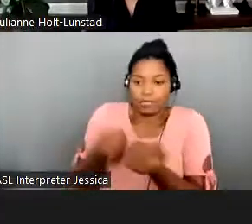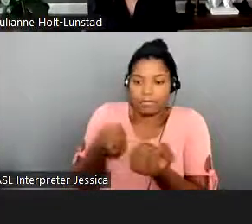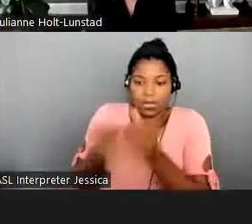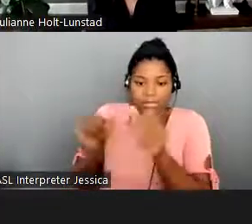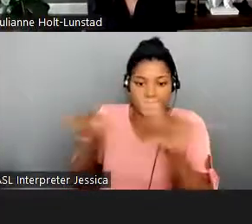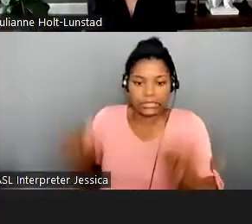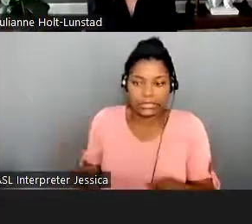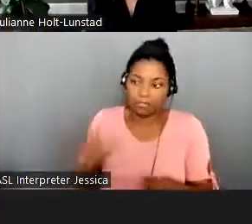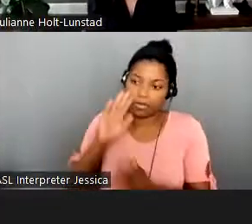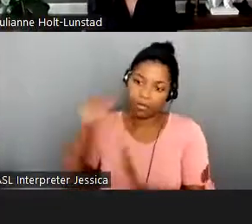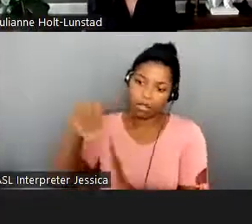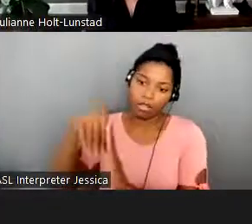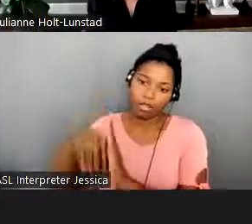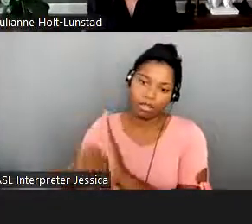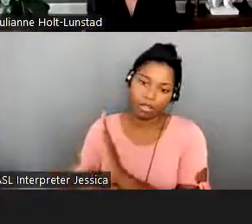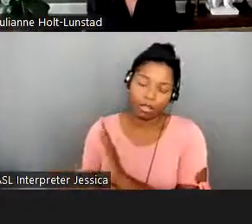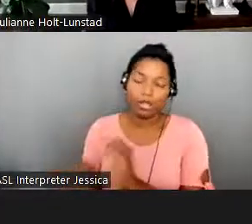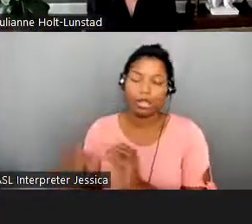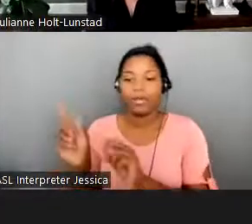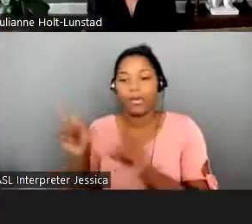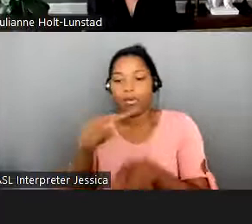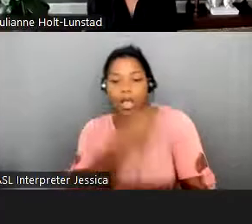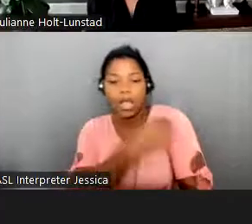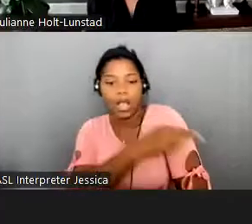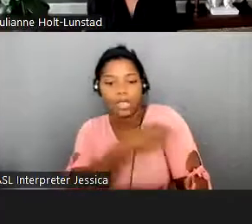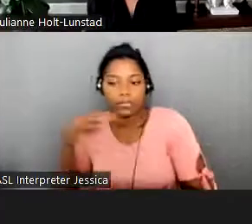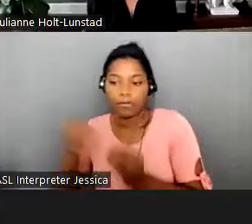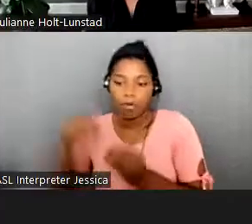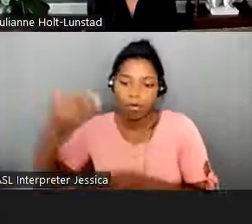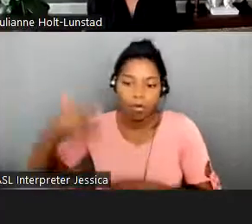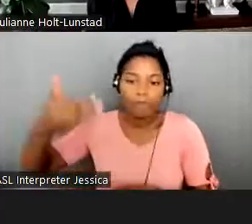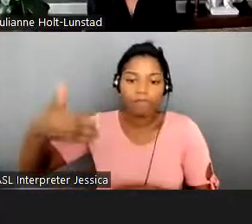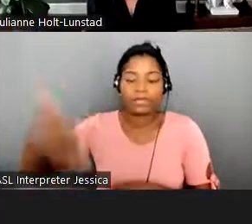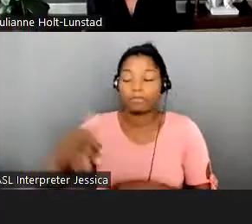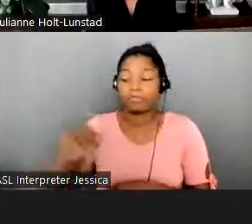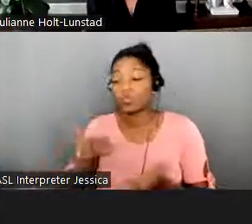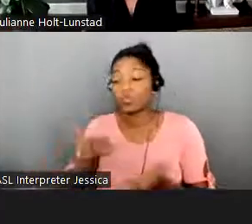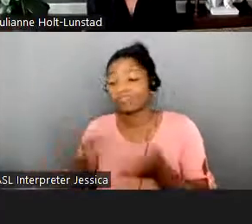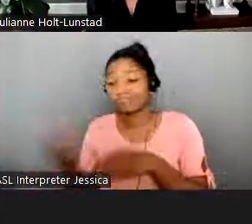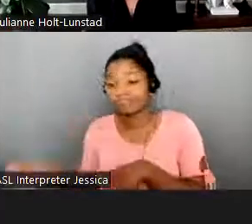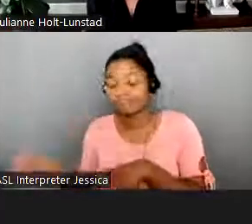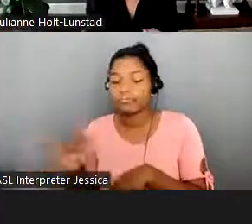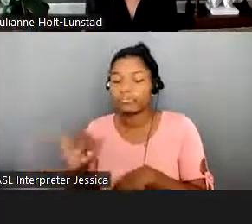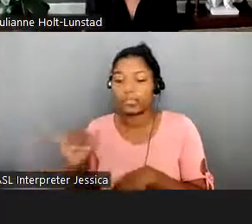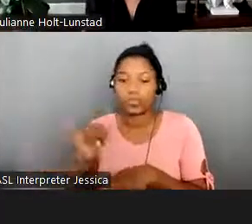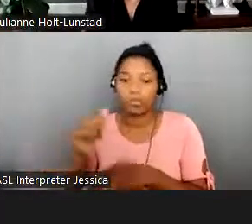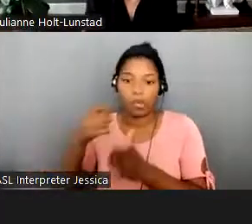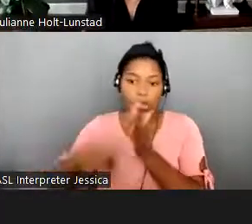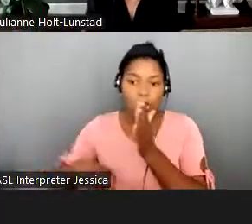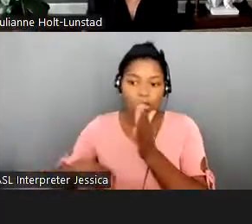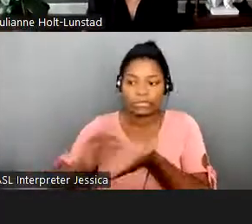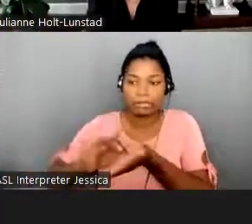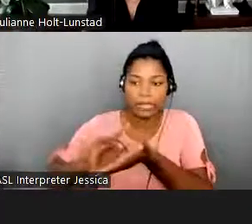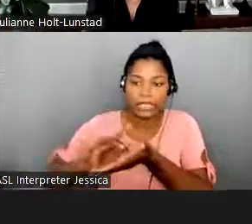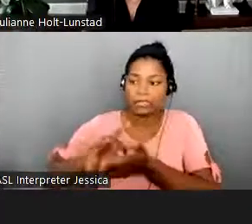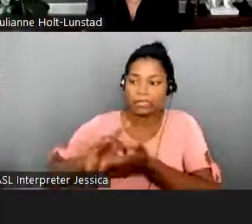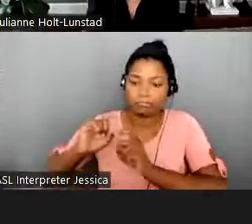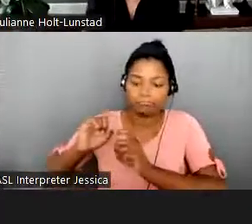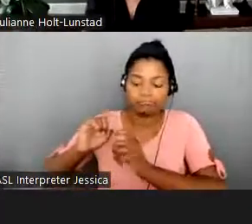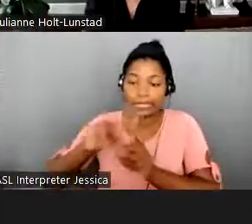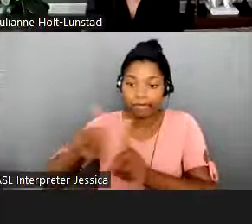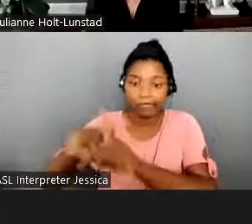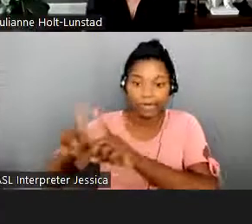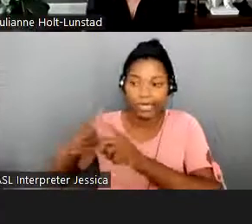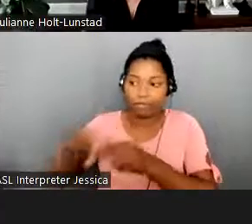outcomes, including greater hospitalization, mortality, and medical costs, such that evaluations of